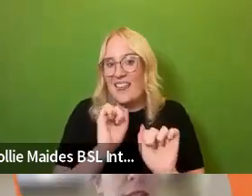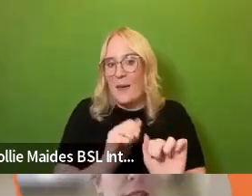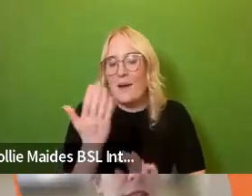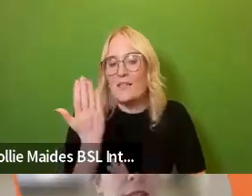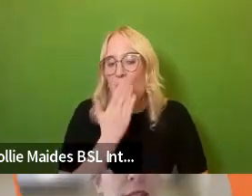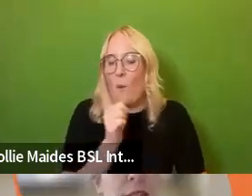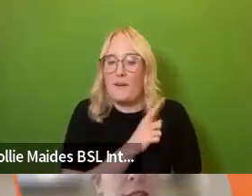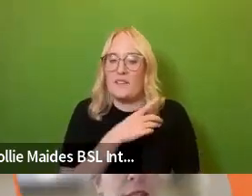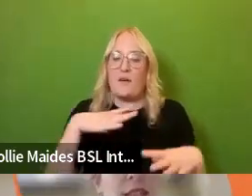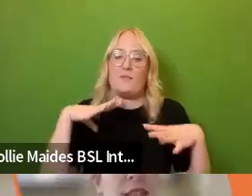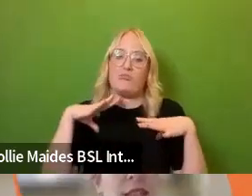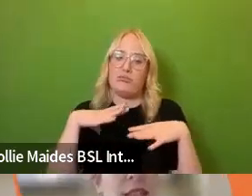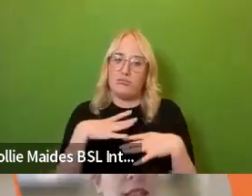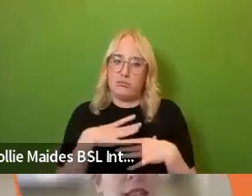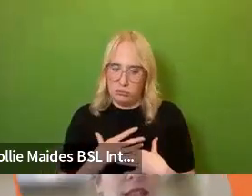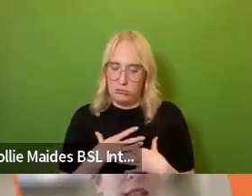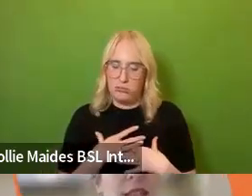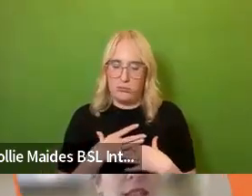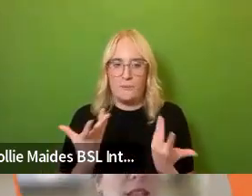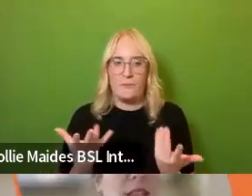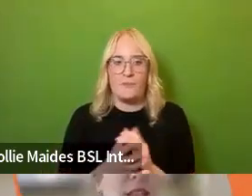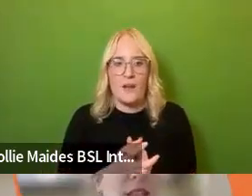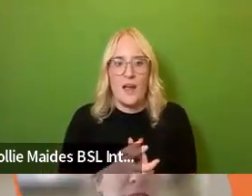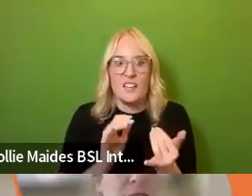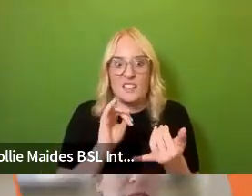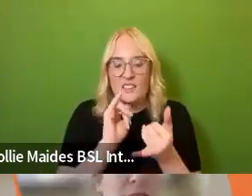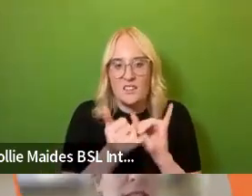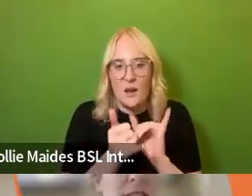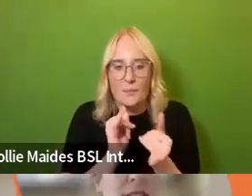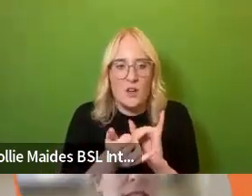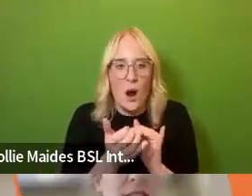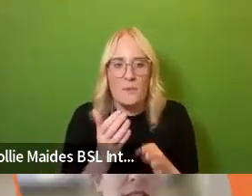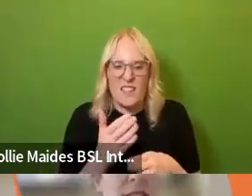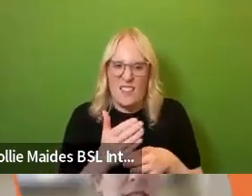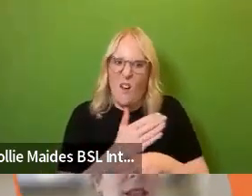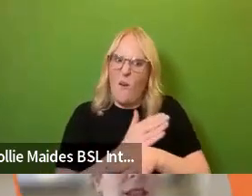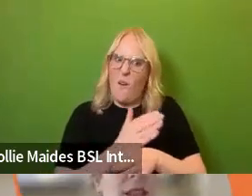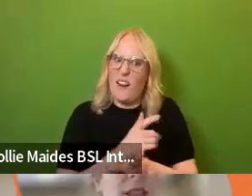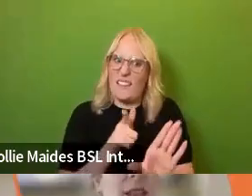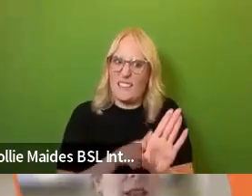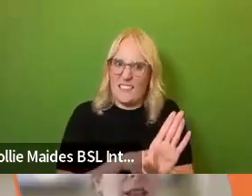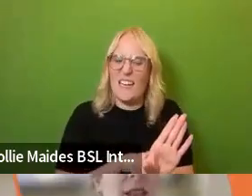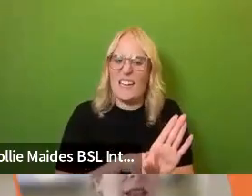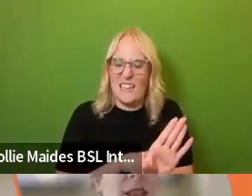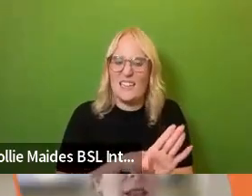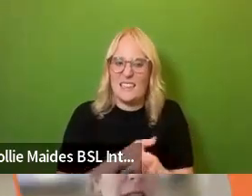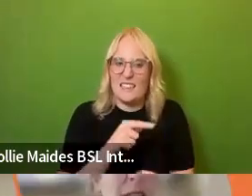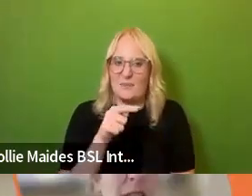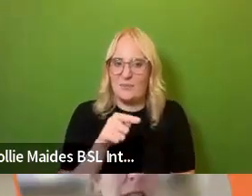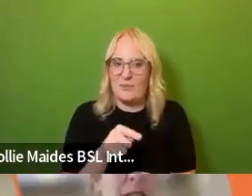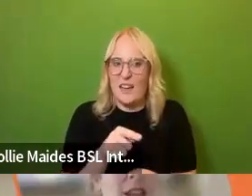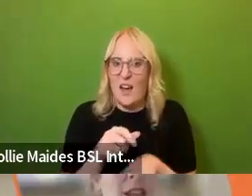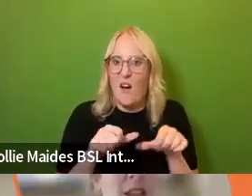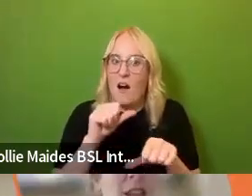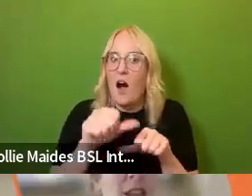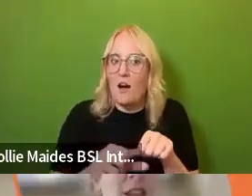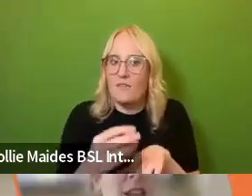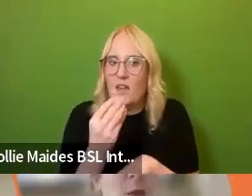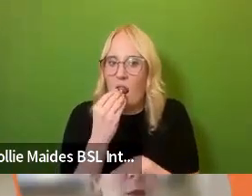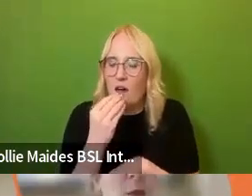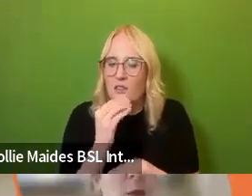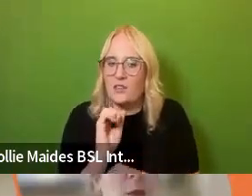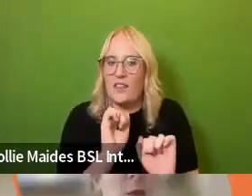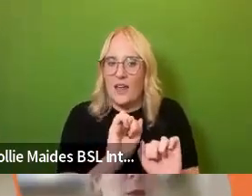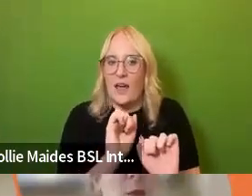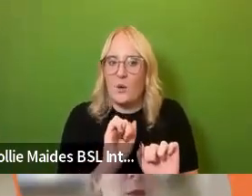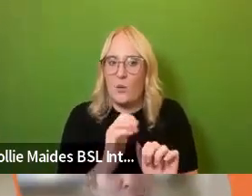really tired, and sometimes they would, especially in the early years, they would be and after lunch they'd be